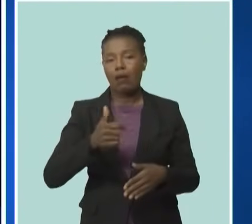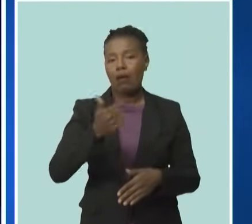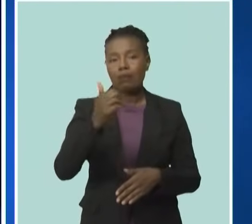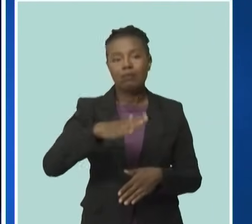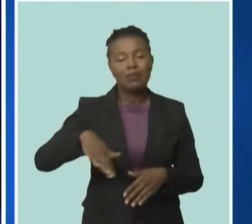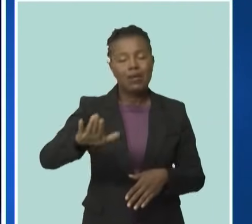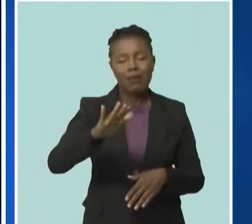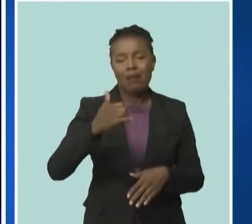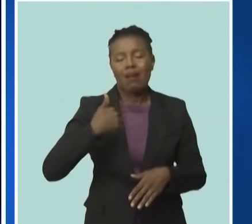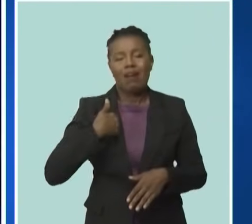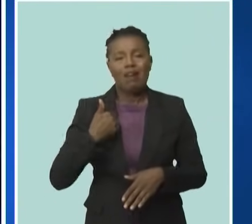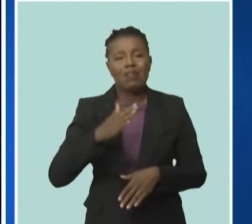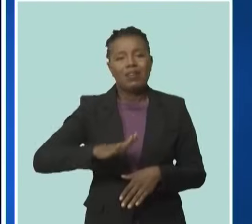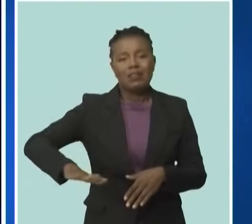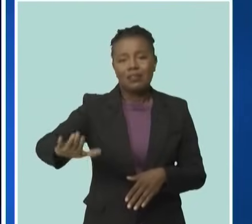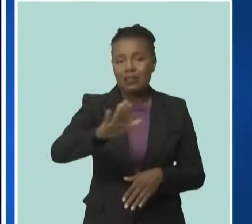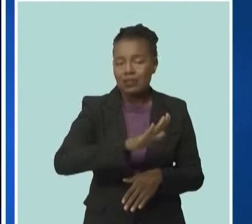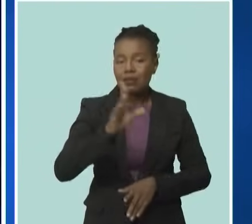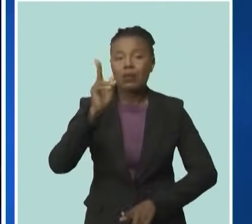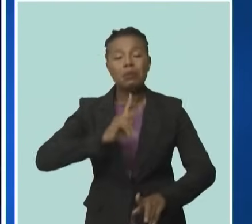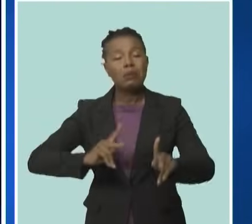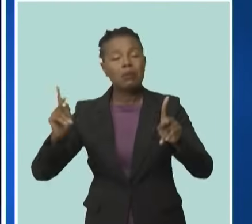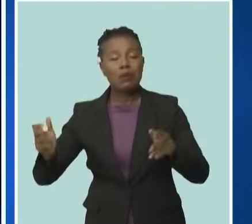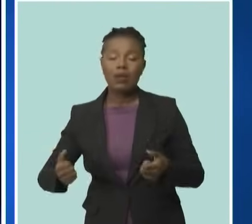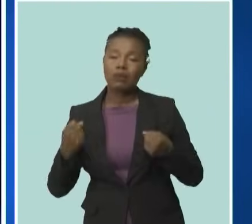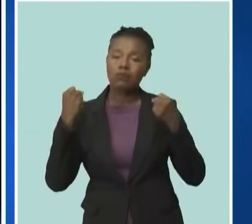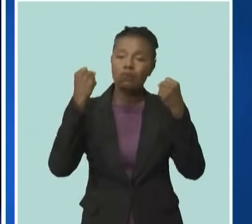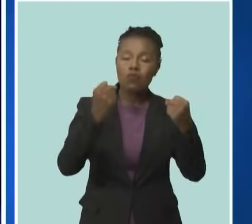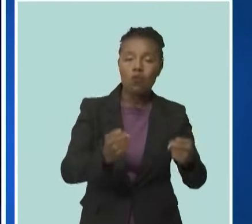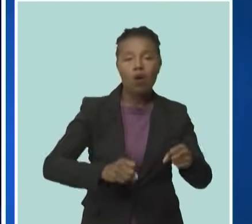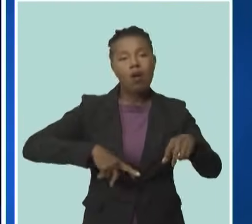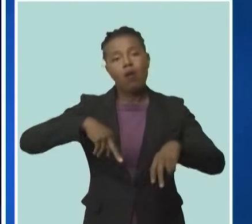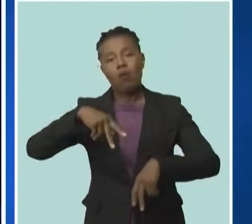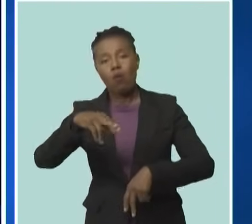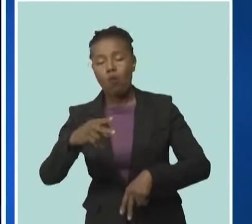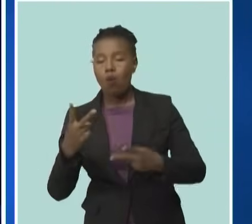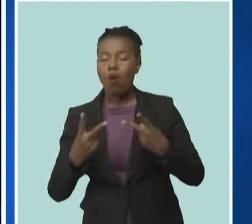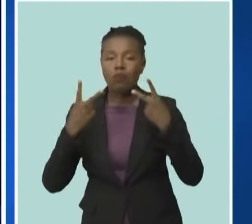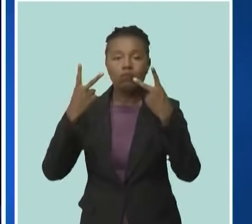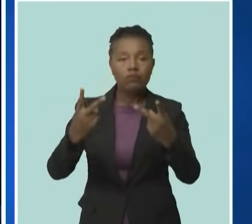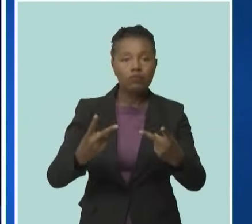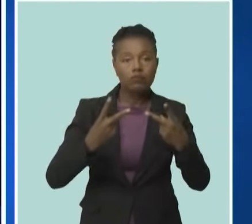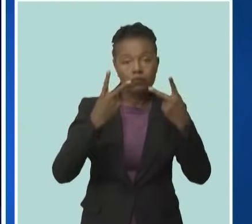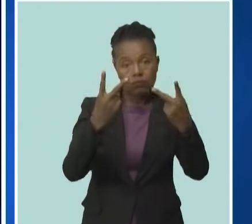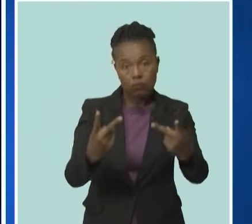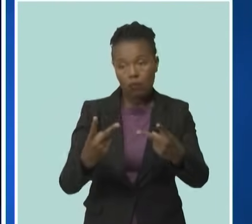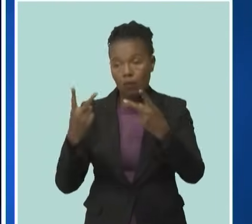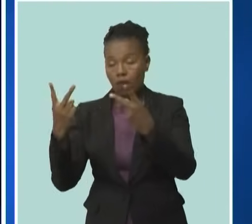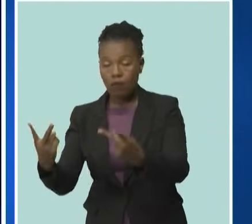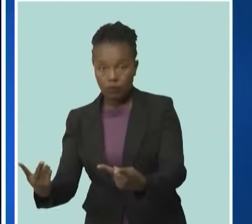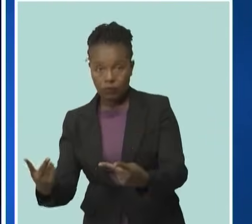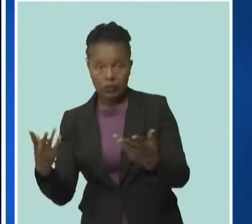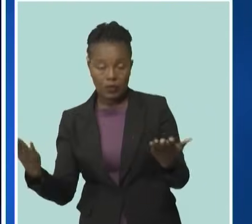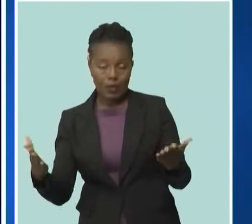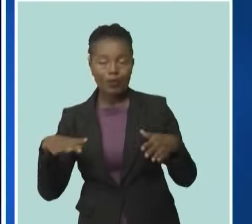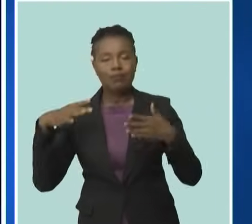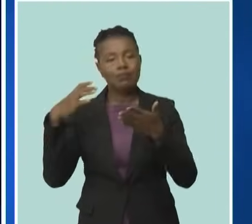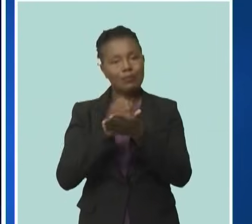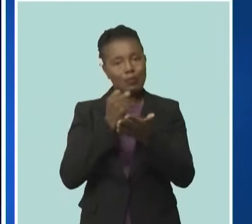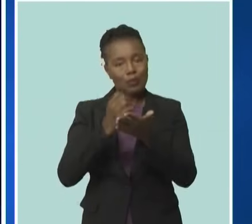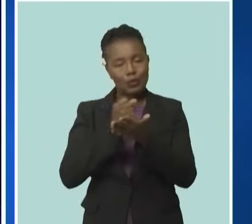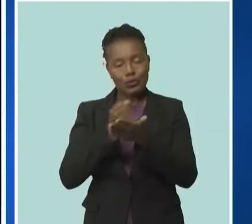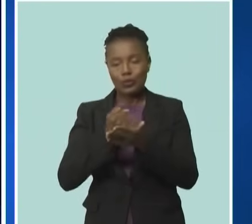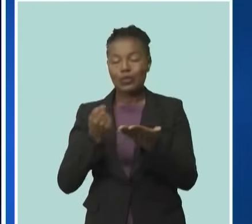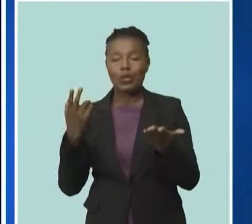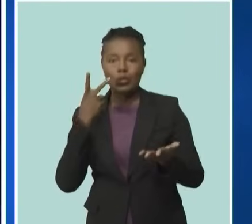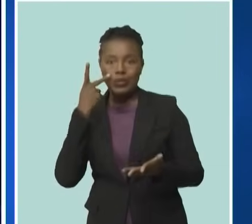persons are able to, come visit. Obviously it will be archived also, so you get the opportunity to come and